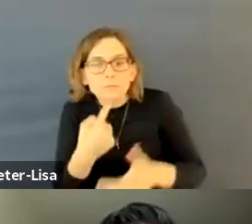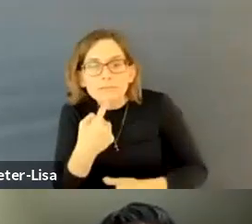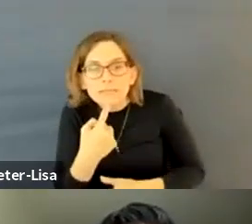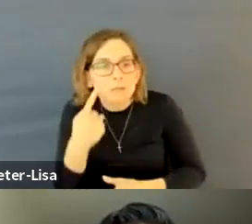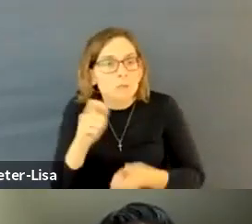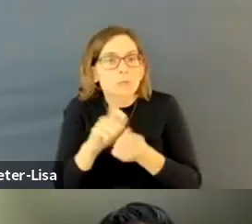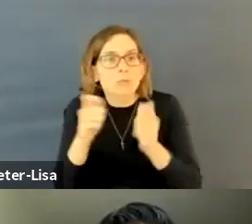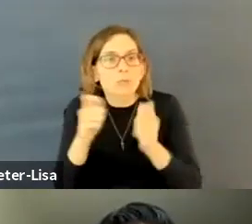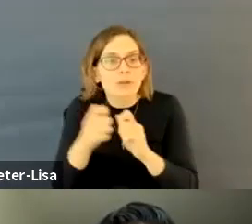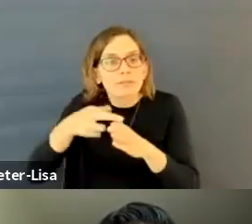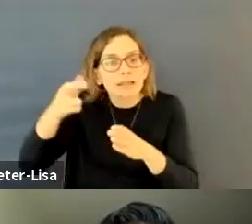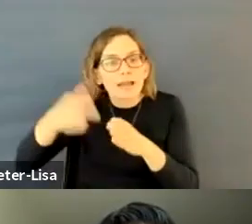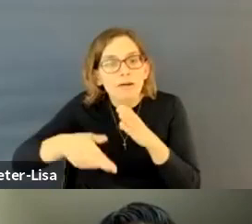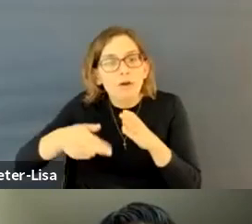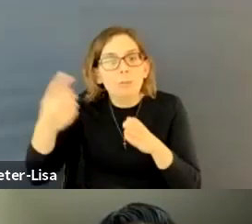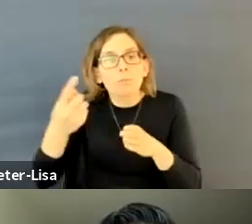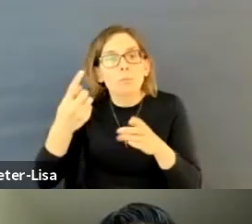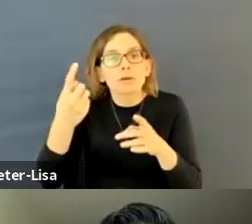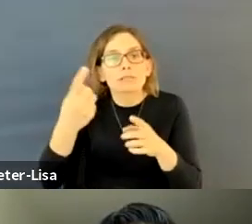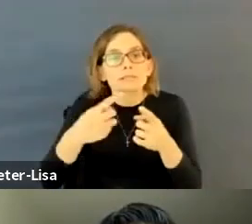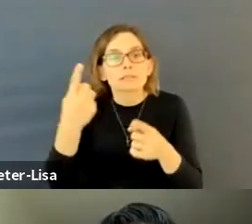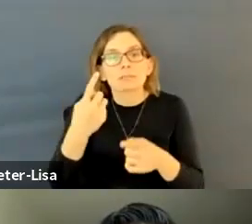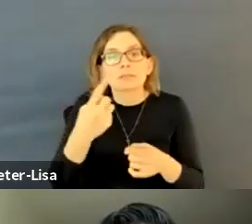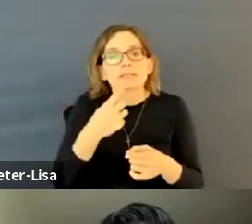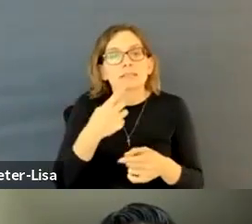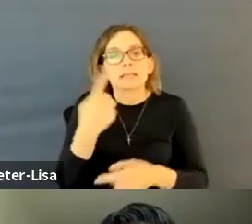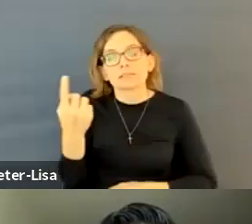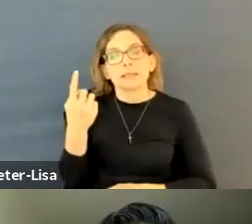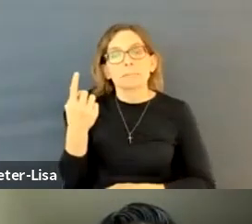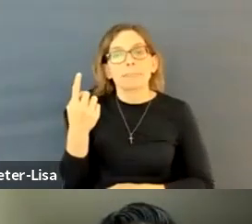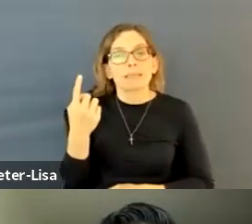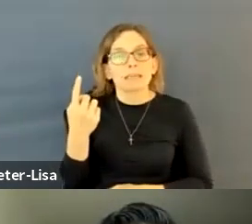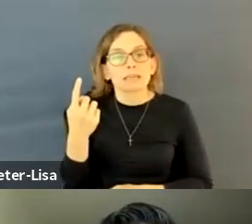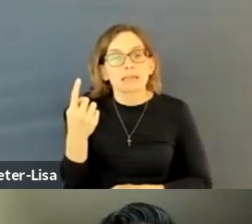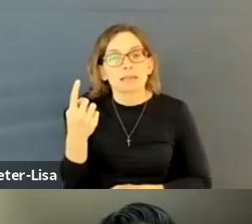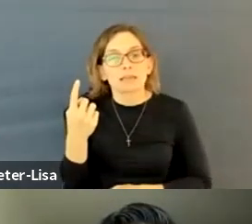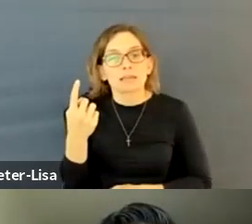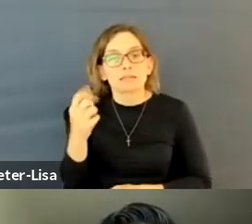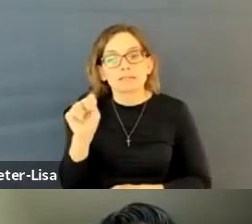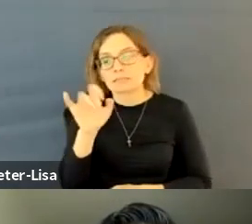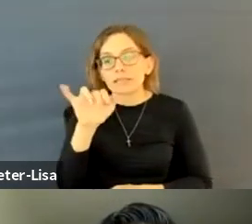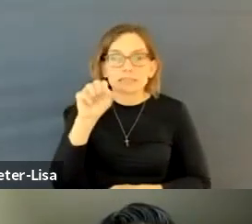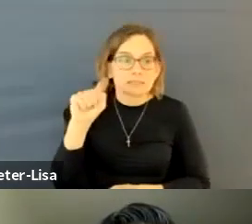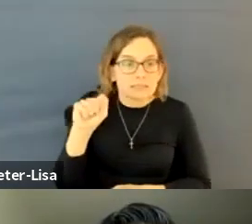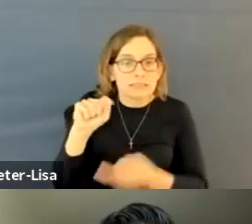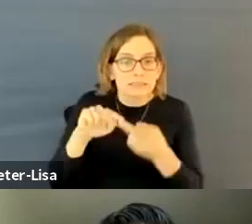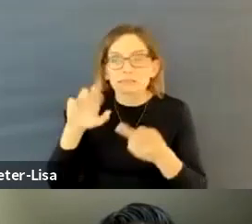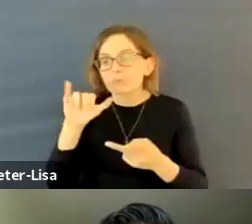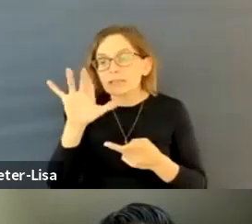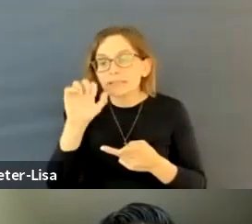outcome when someone says something that is sexist or racist or